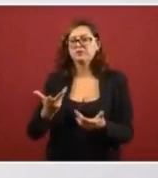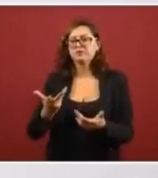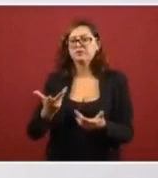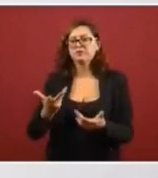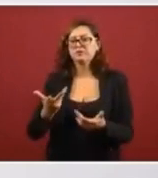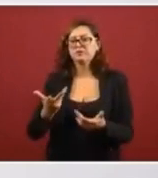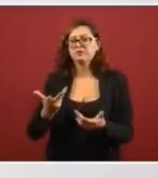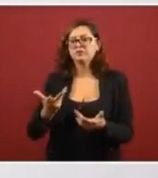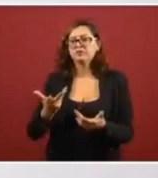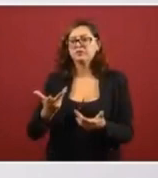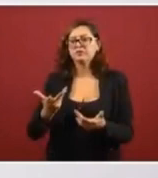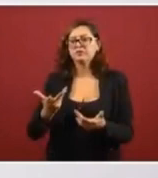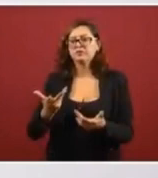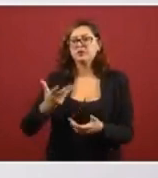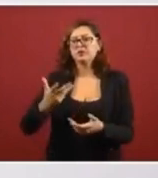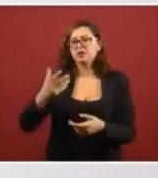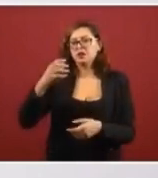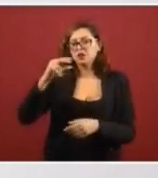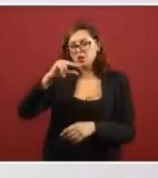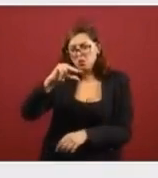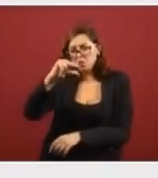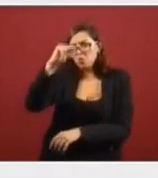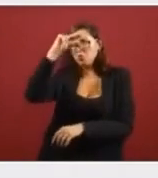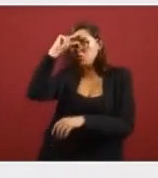traditional knowledge --is